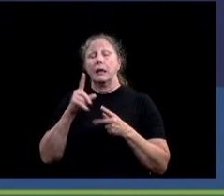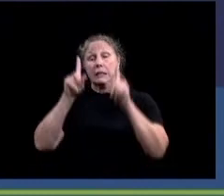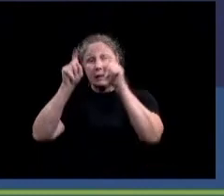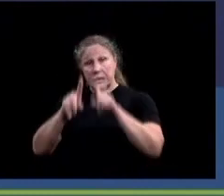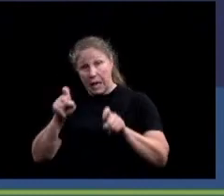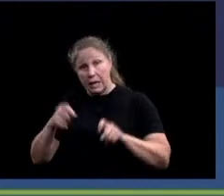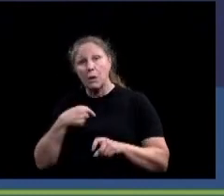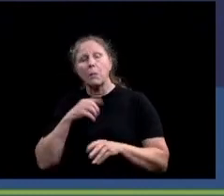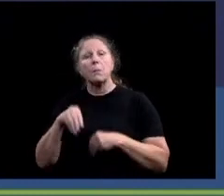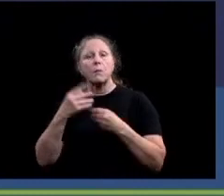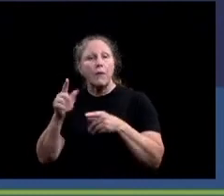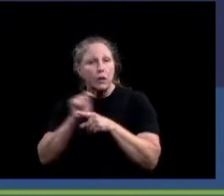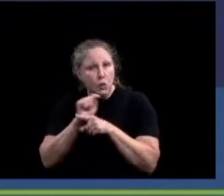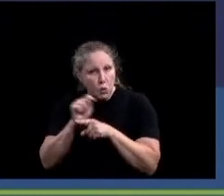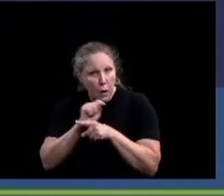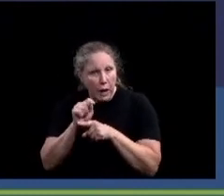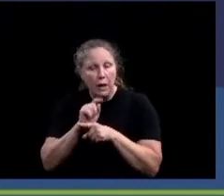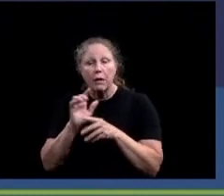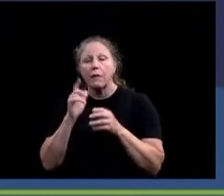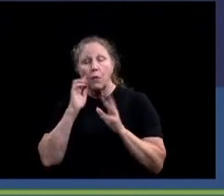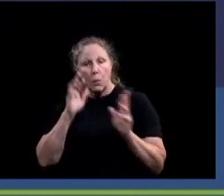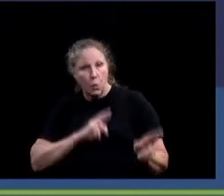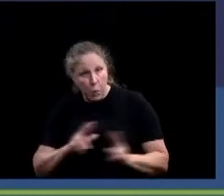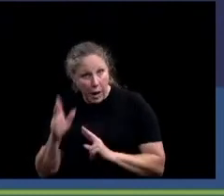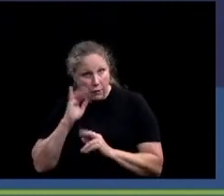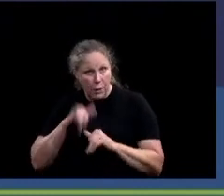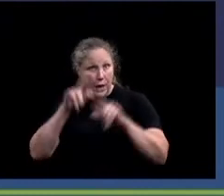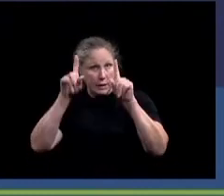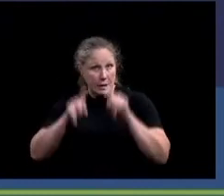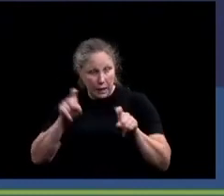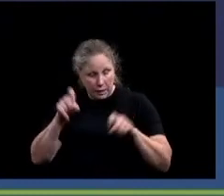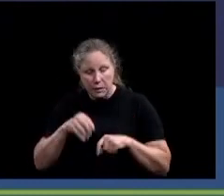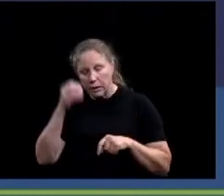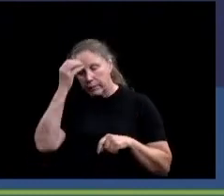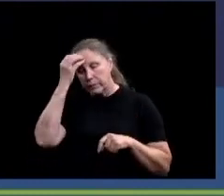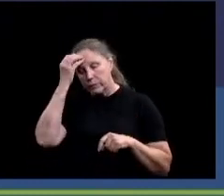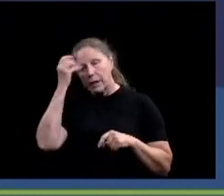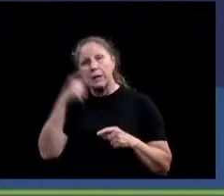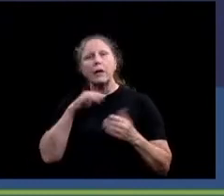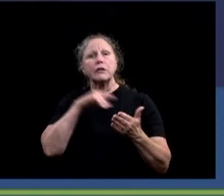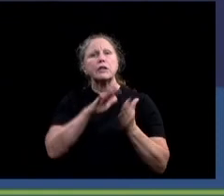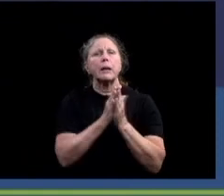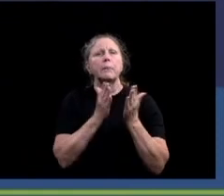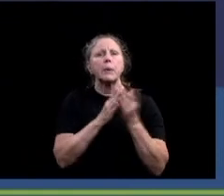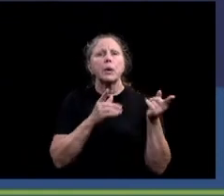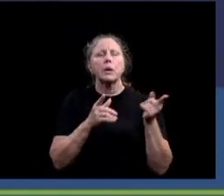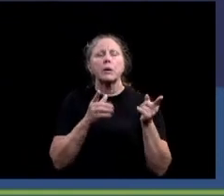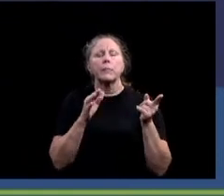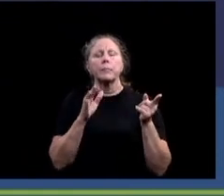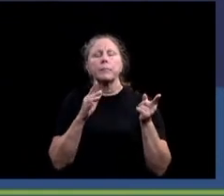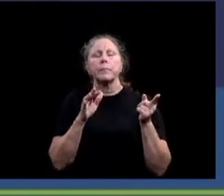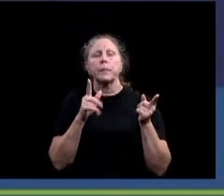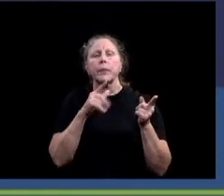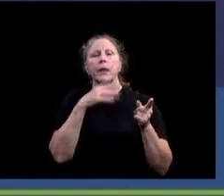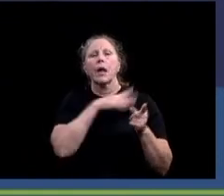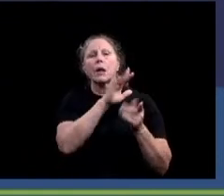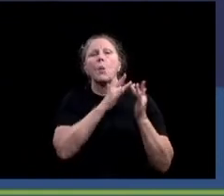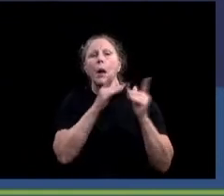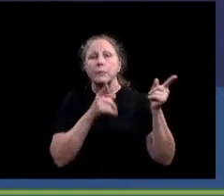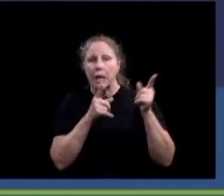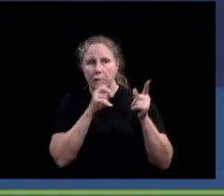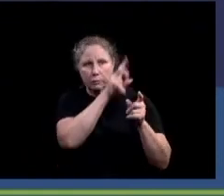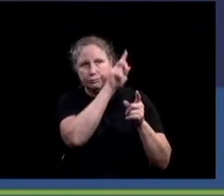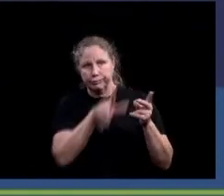take the civil service test. In fact, there's a study guide out on our website currently. We also provide a video on how to do the